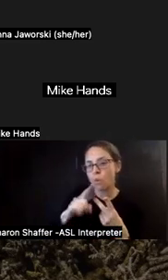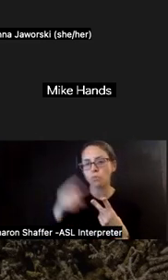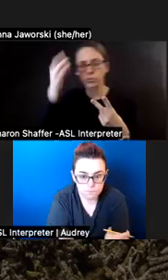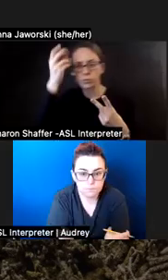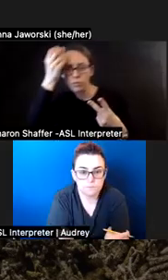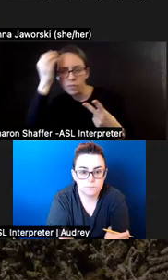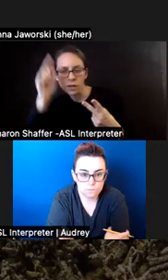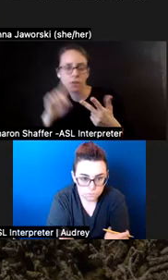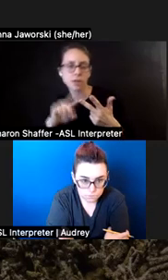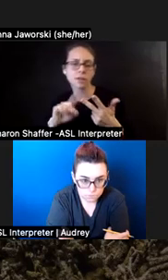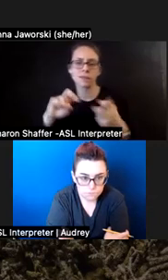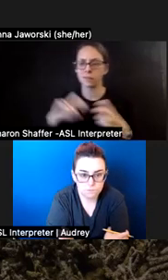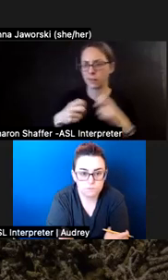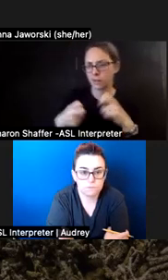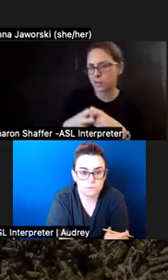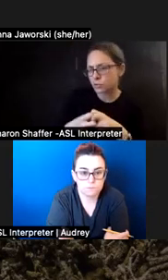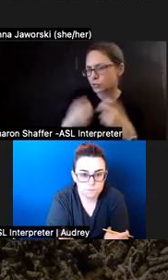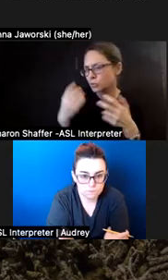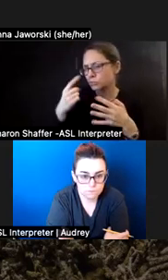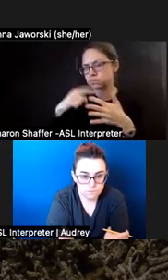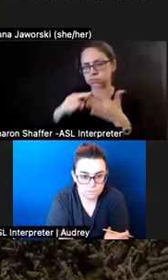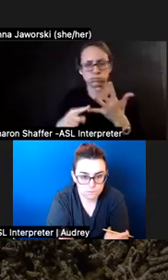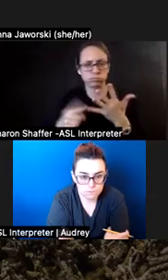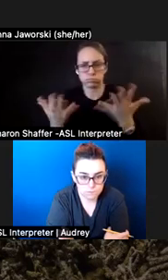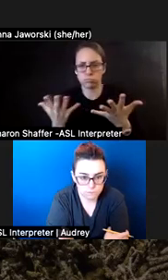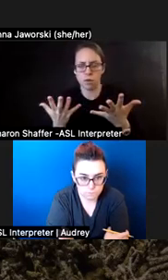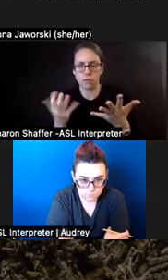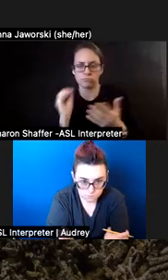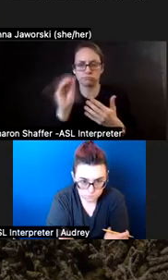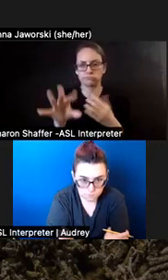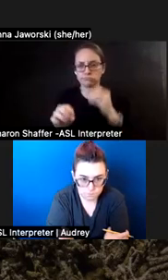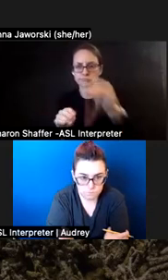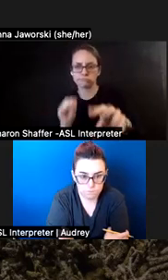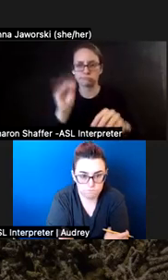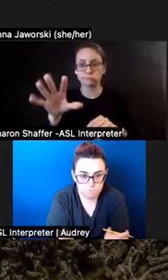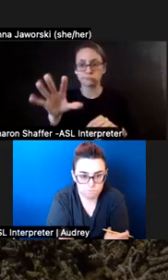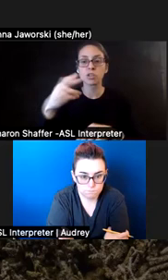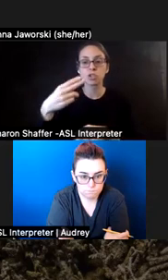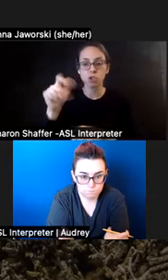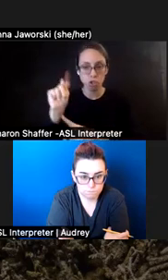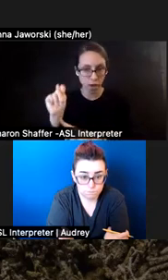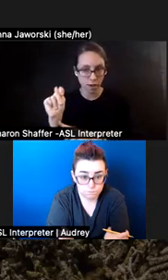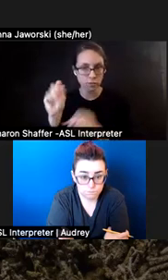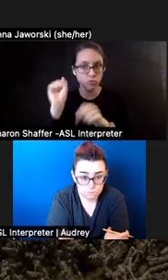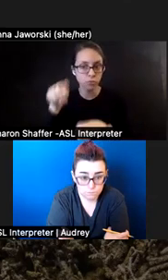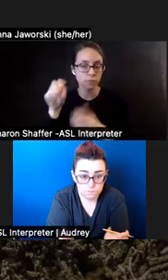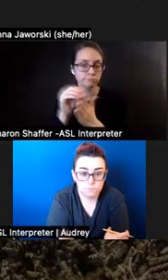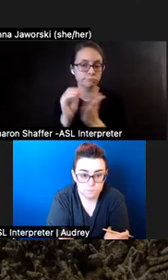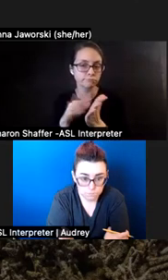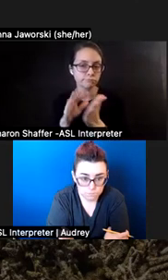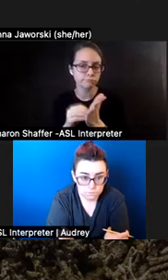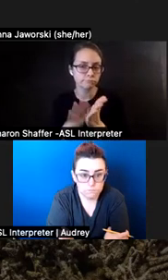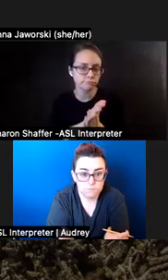are that coral reefs are exhibiting. So you can either jump in on chat and just type some of the risks that coral reefs